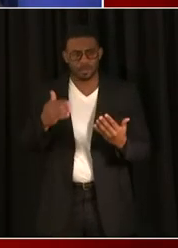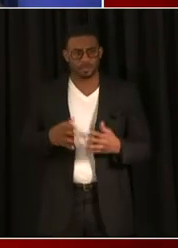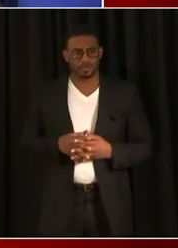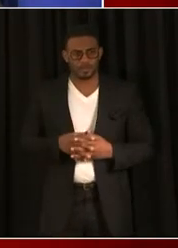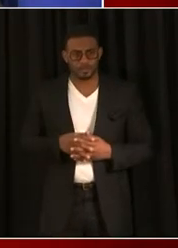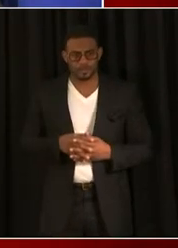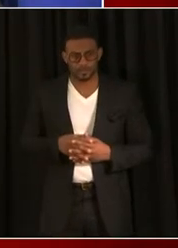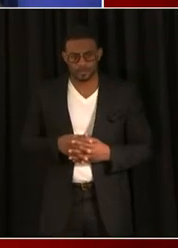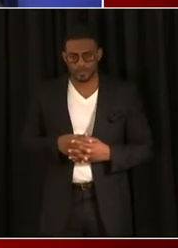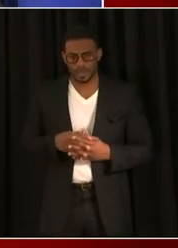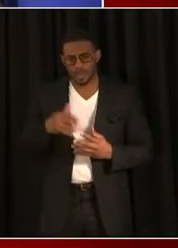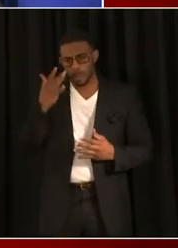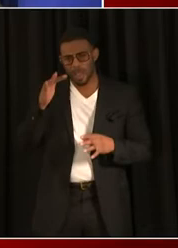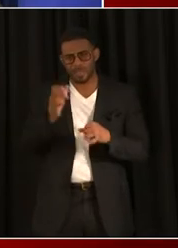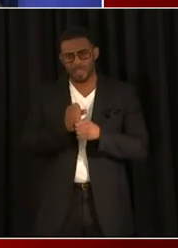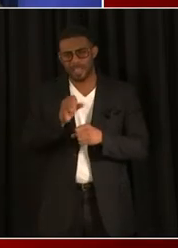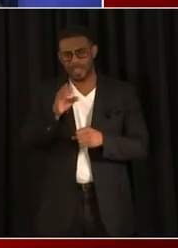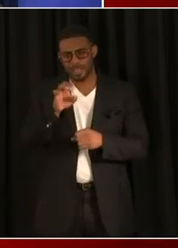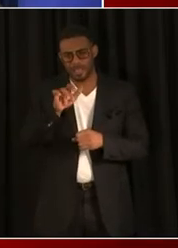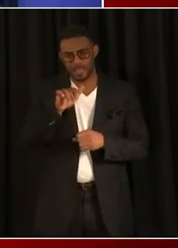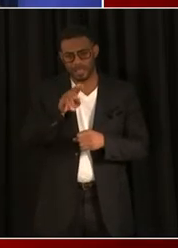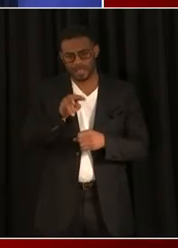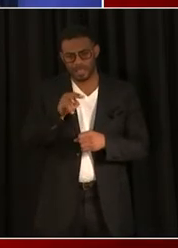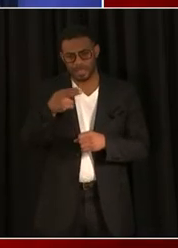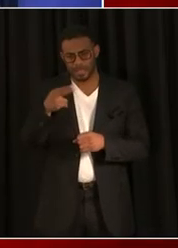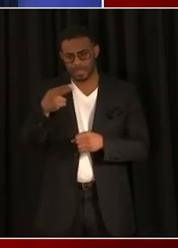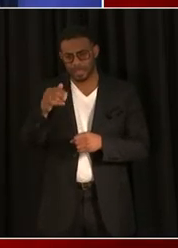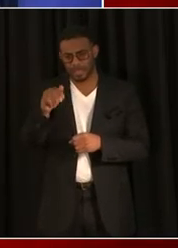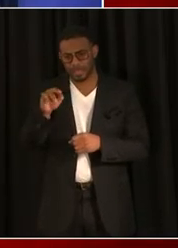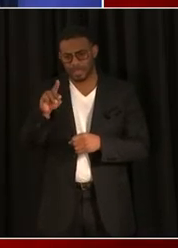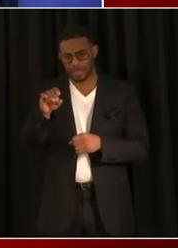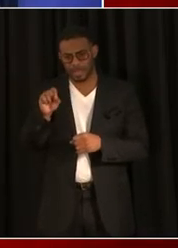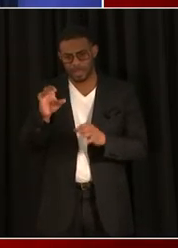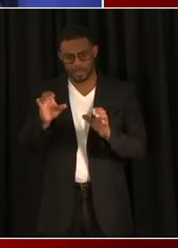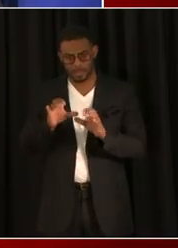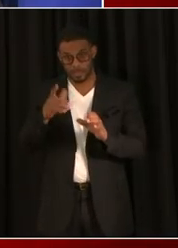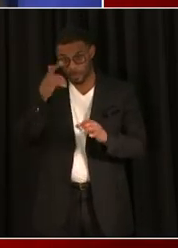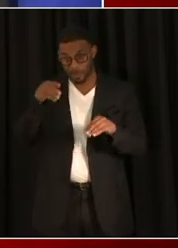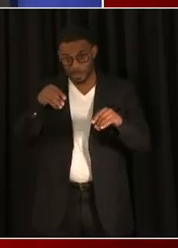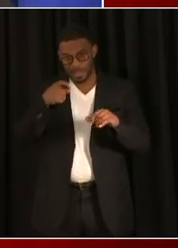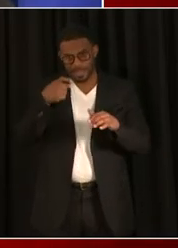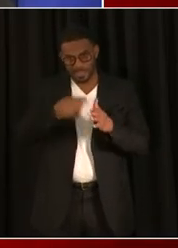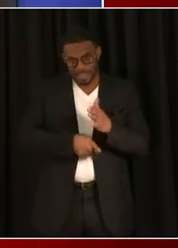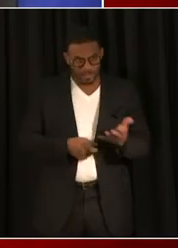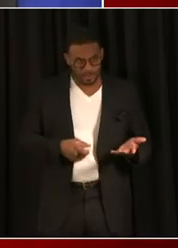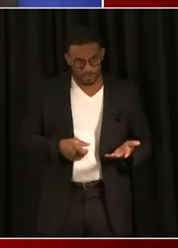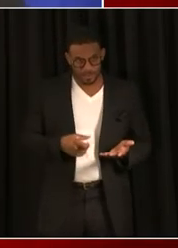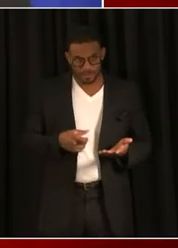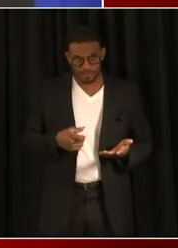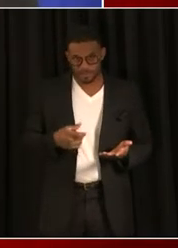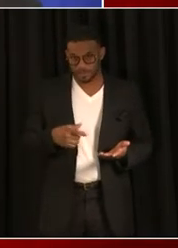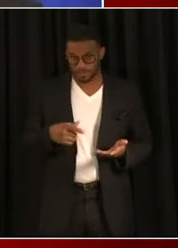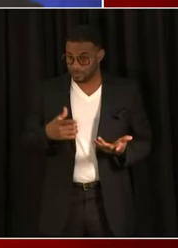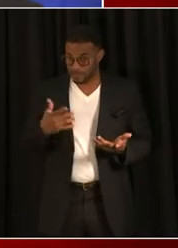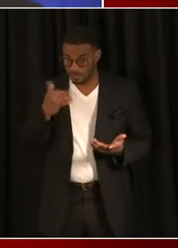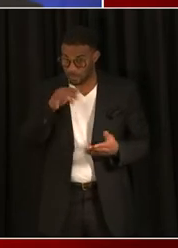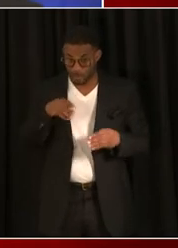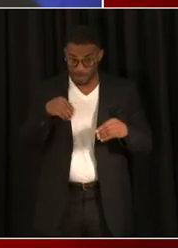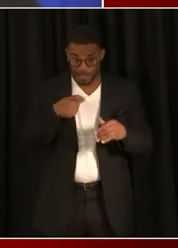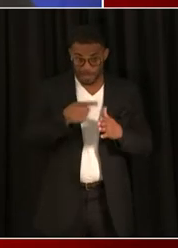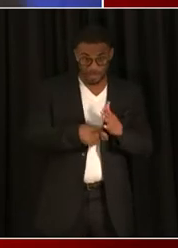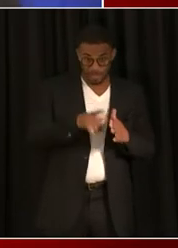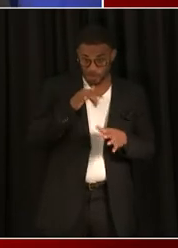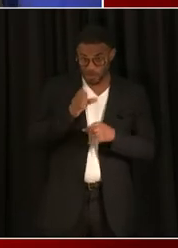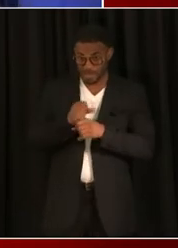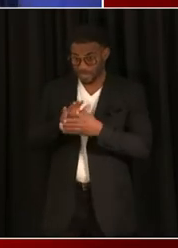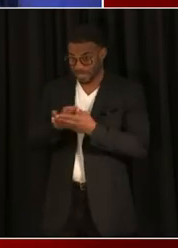Why you get a clean hand certificate? Because you pay taxes. And if you don't file the taxes and you don't pay taxes,